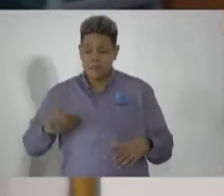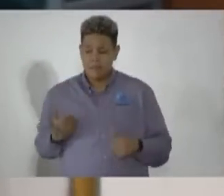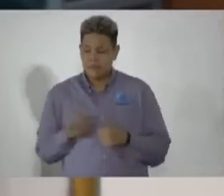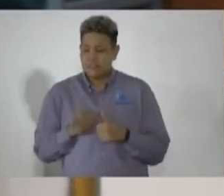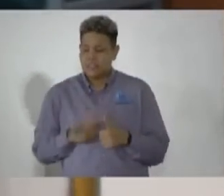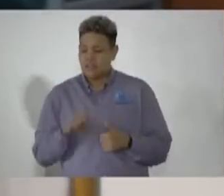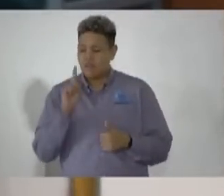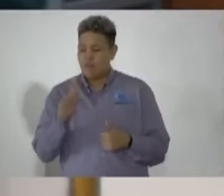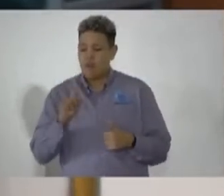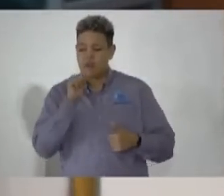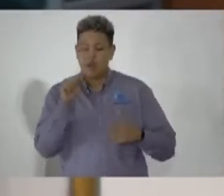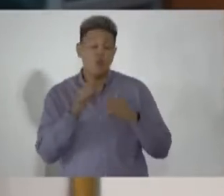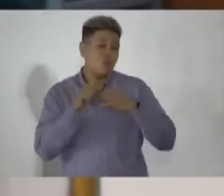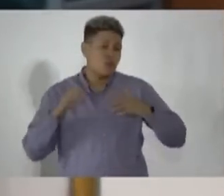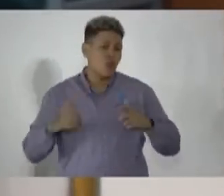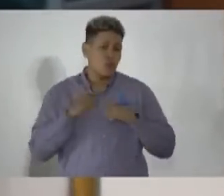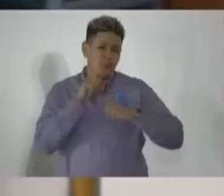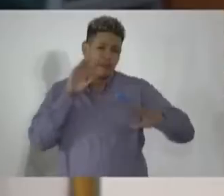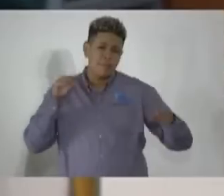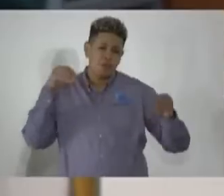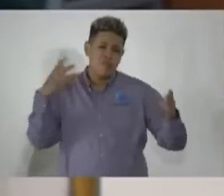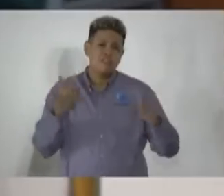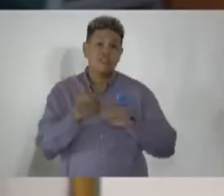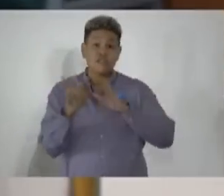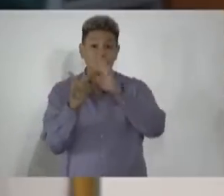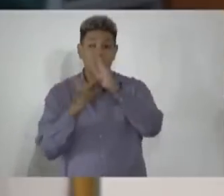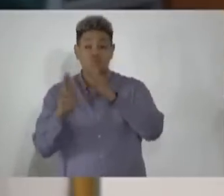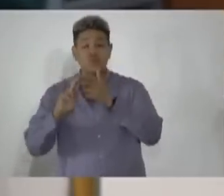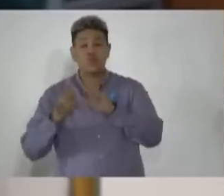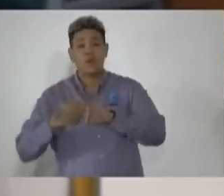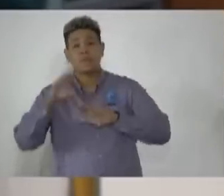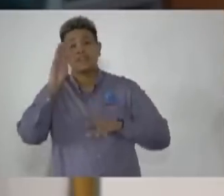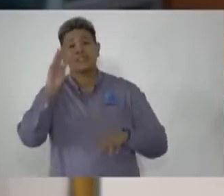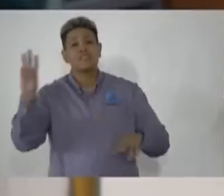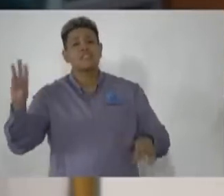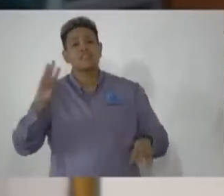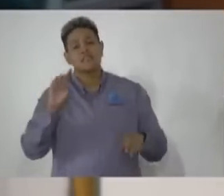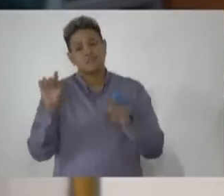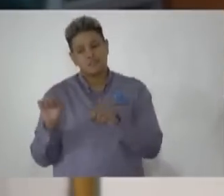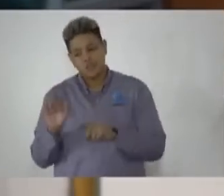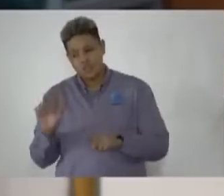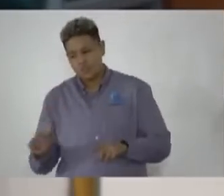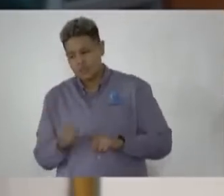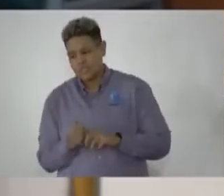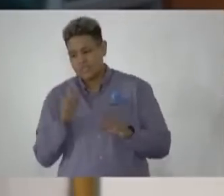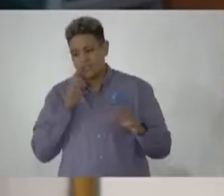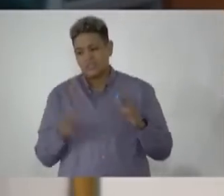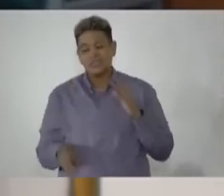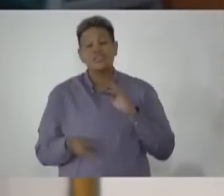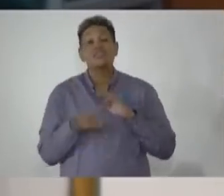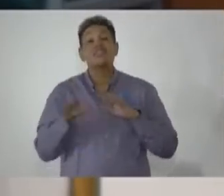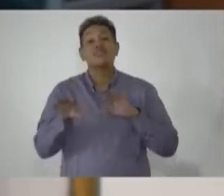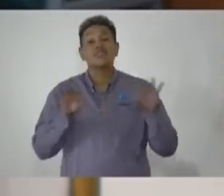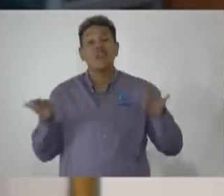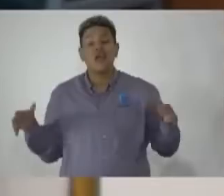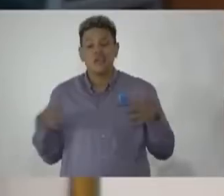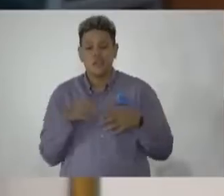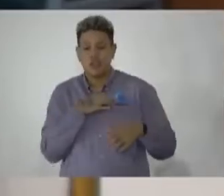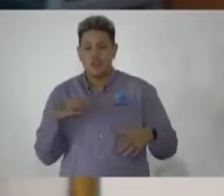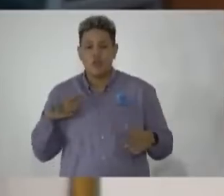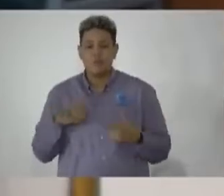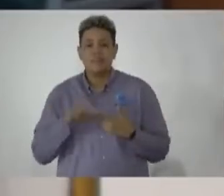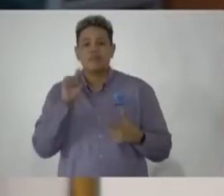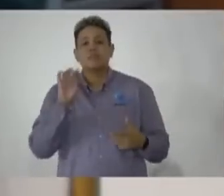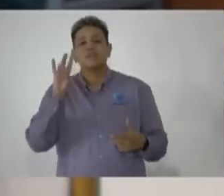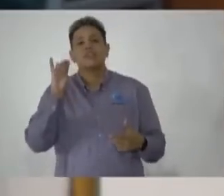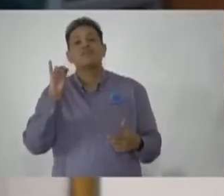1. Notwithstanding the provisions of Standing Order number 66.3, Sessional Select Committees, and